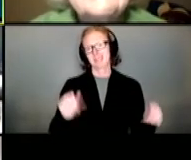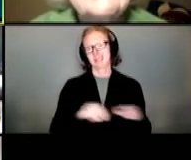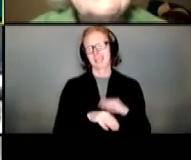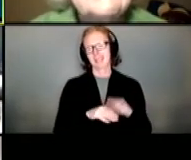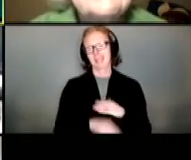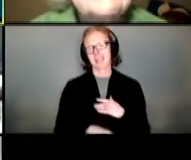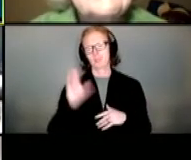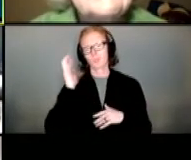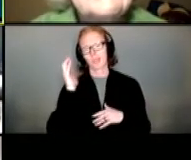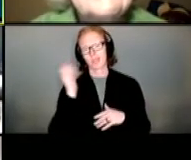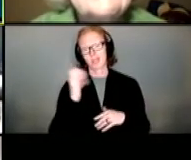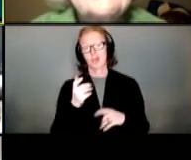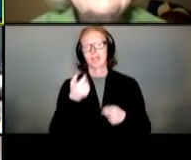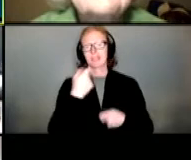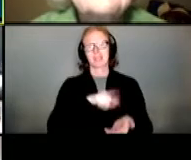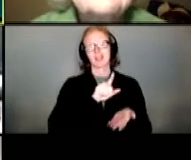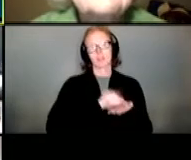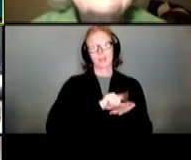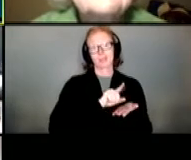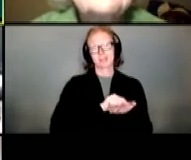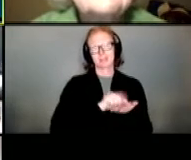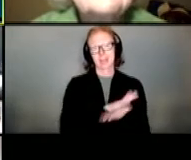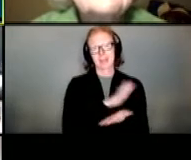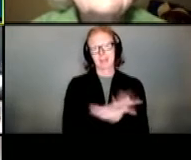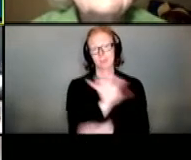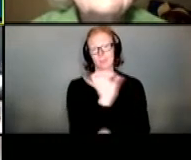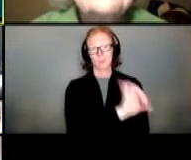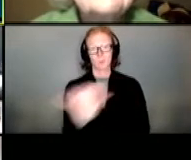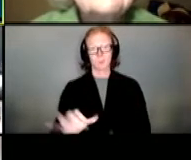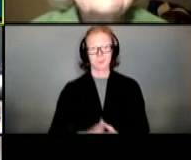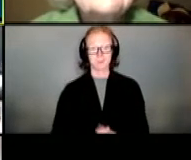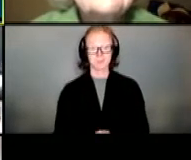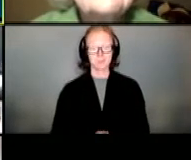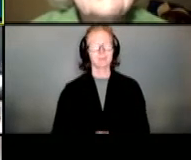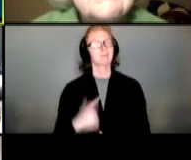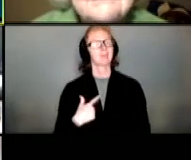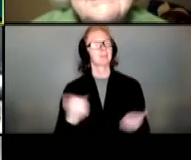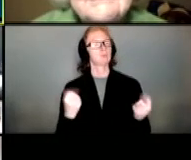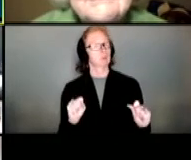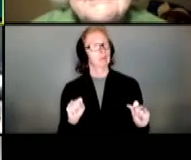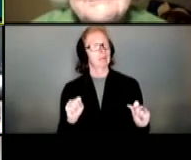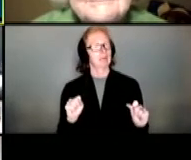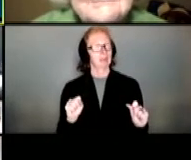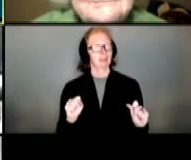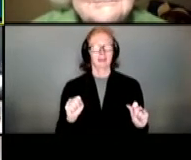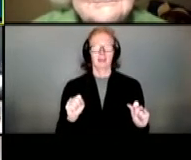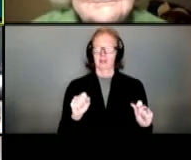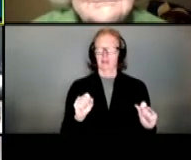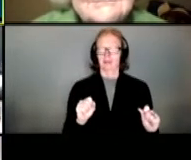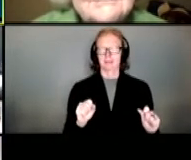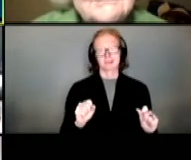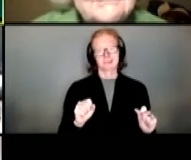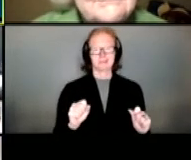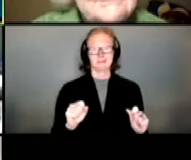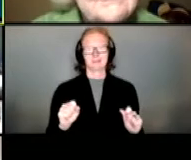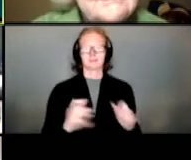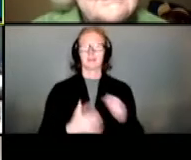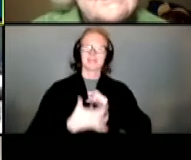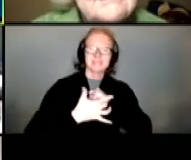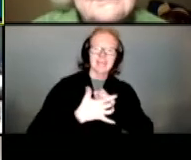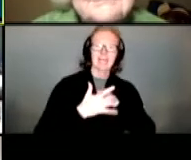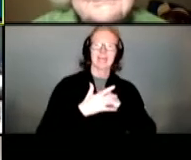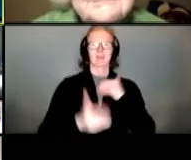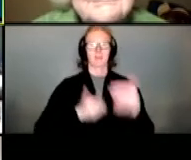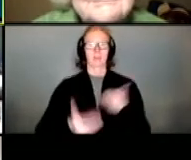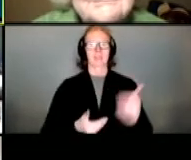radio than print media sometimes. And so we're trying to change our tech and our